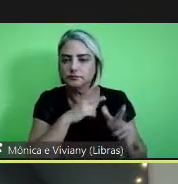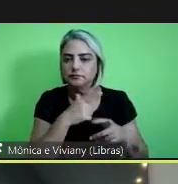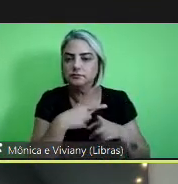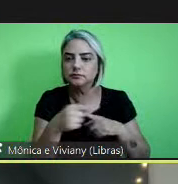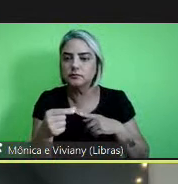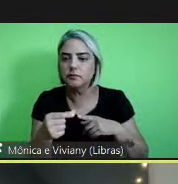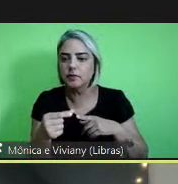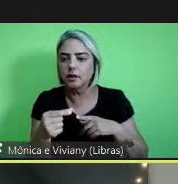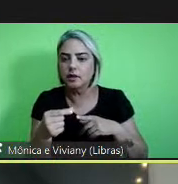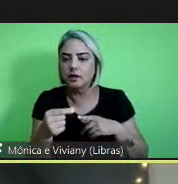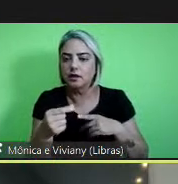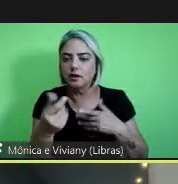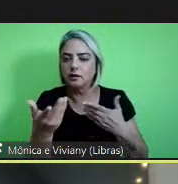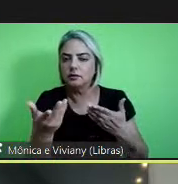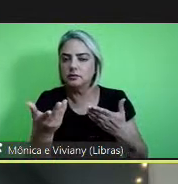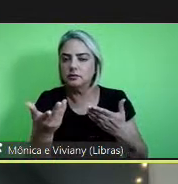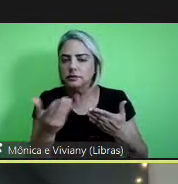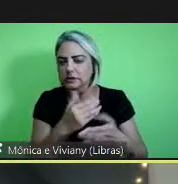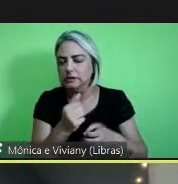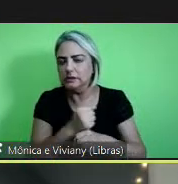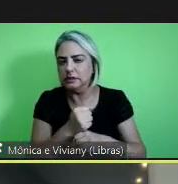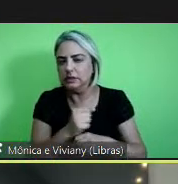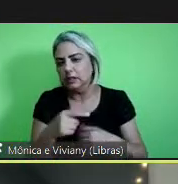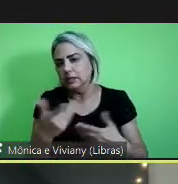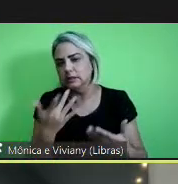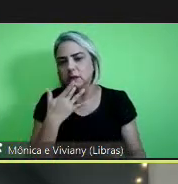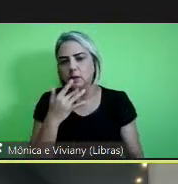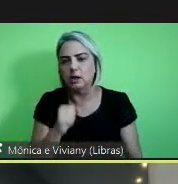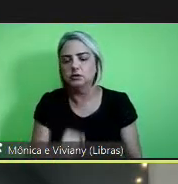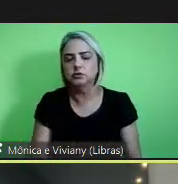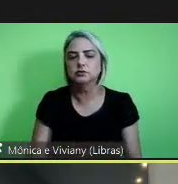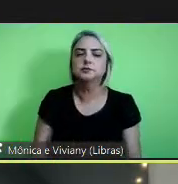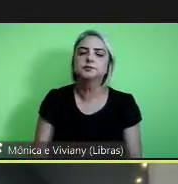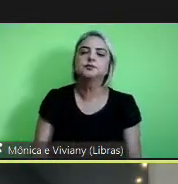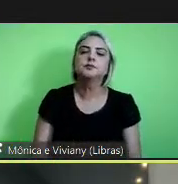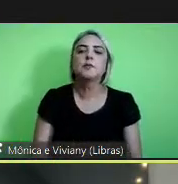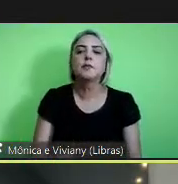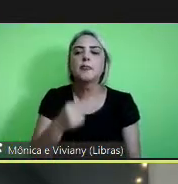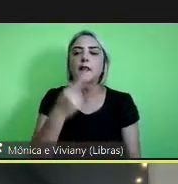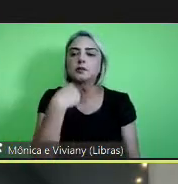that will be released this year, probably.